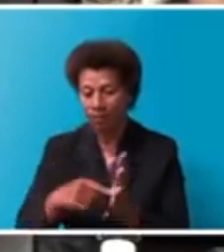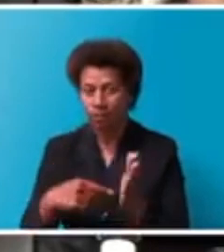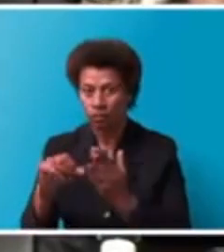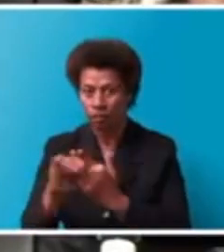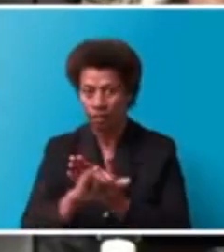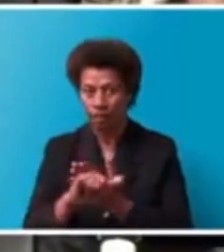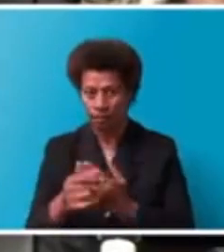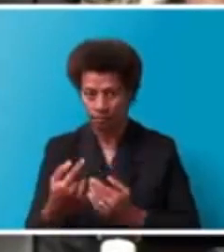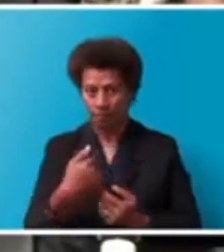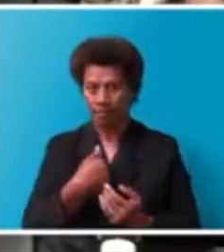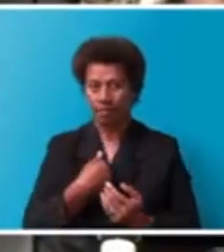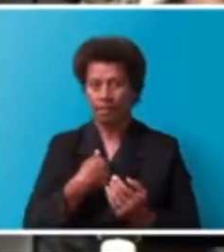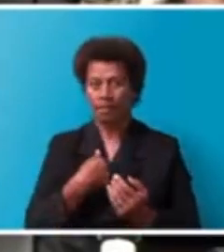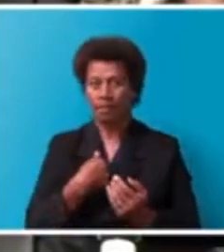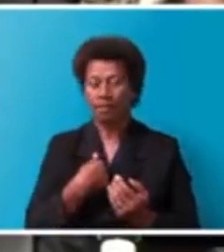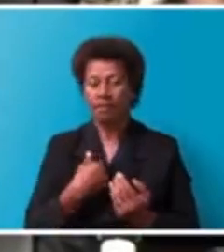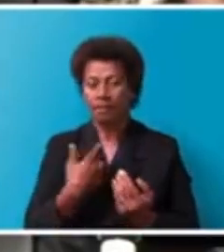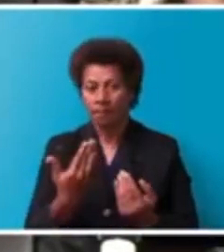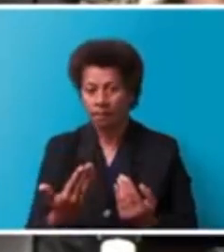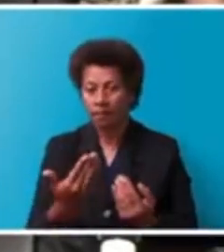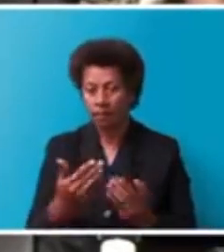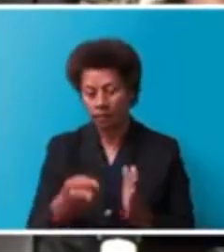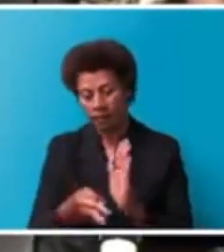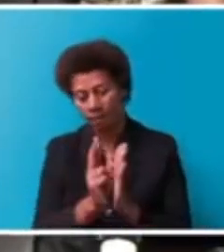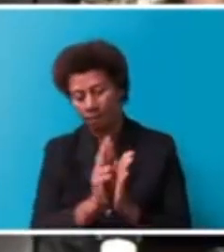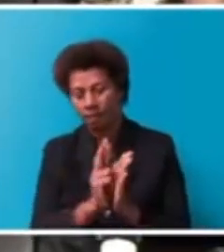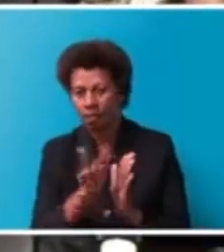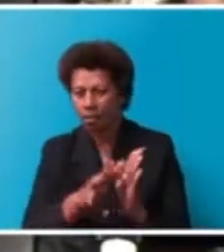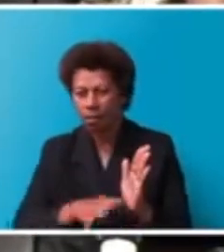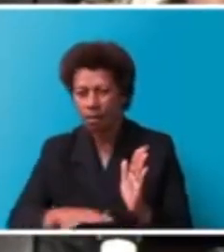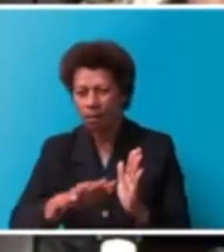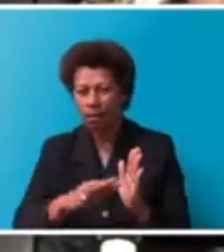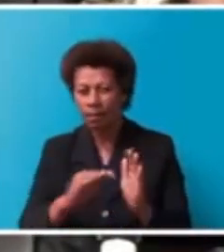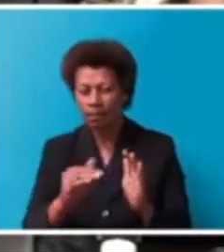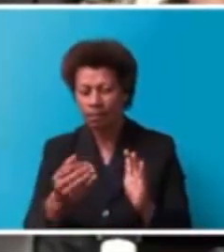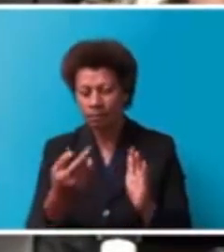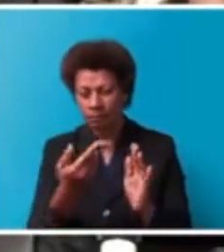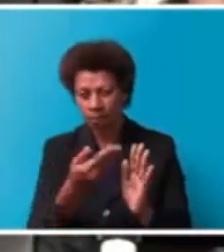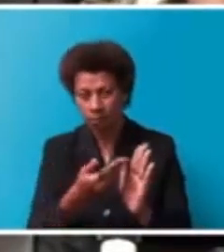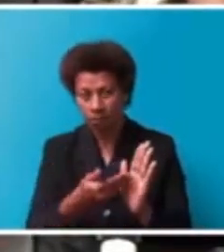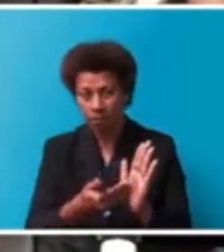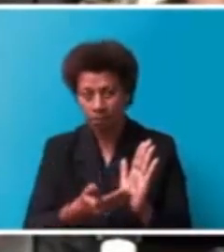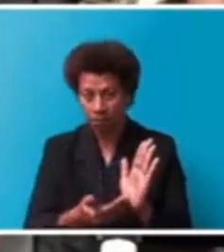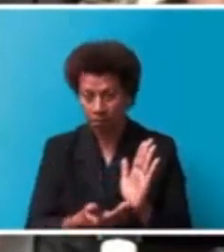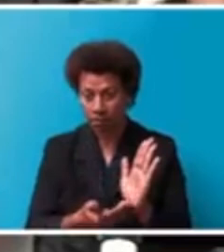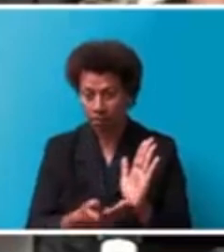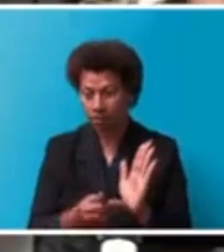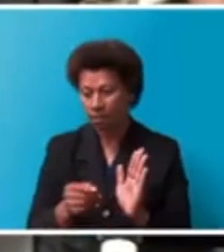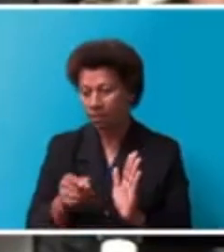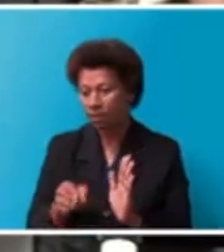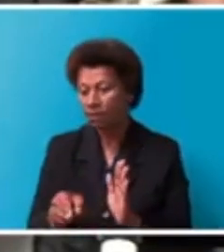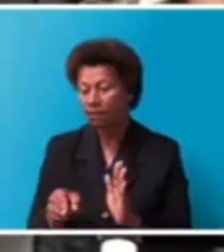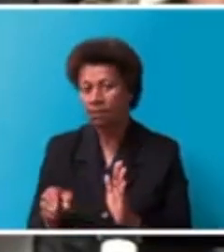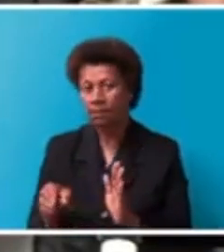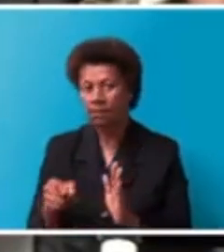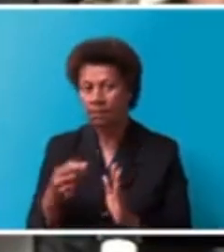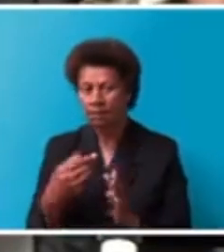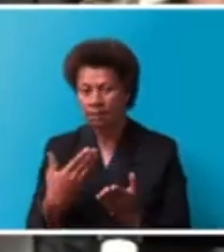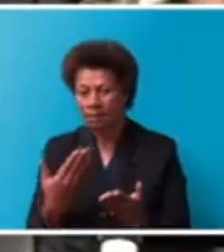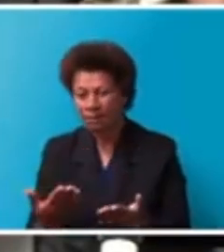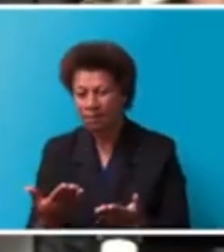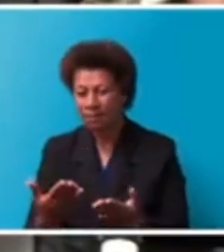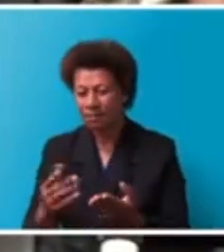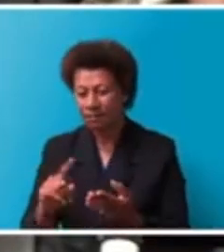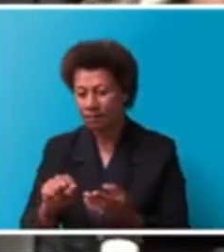will review all standing operating procedures that carries the intent of cutting out red tapes or